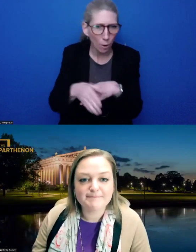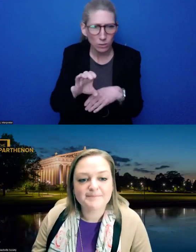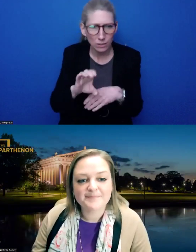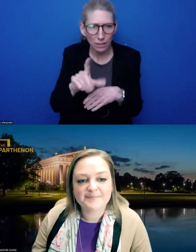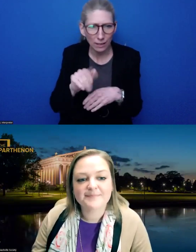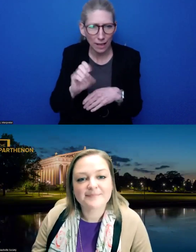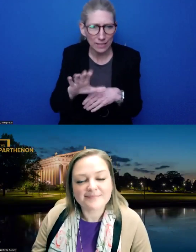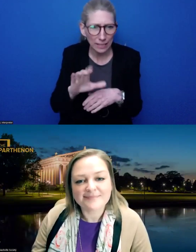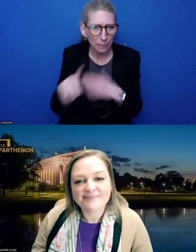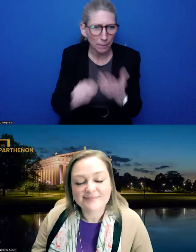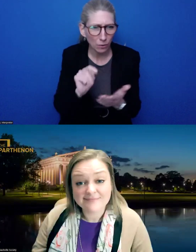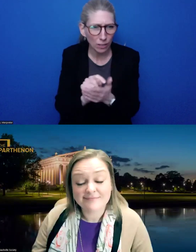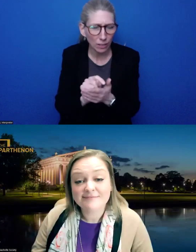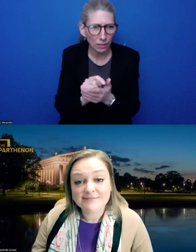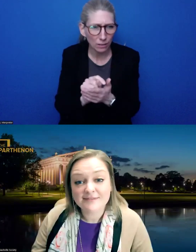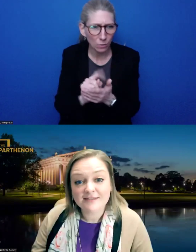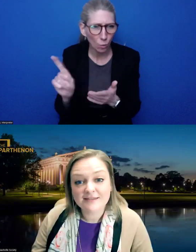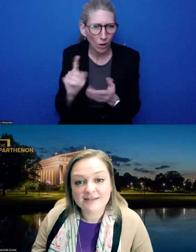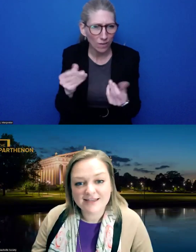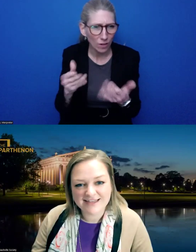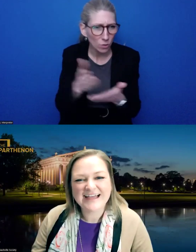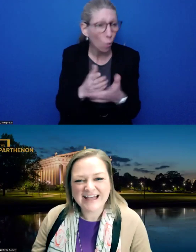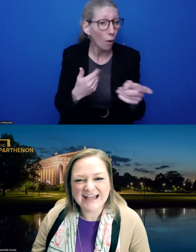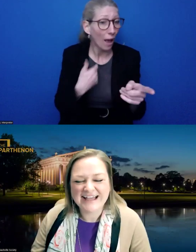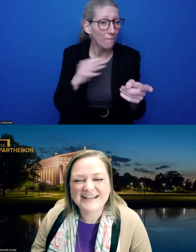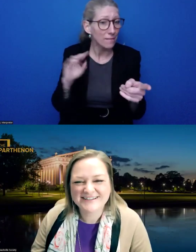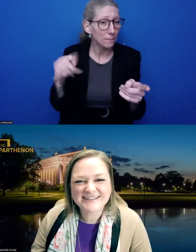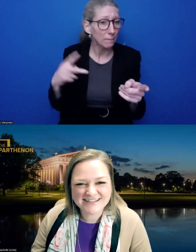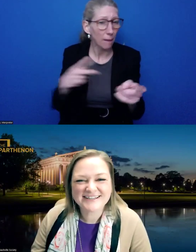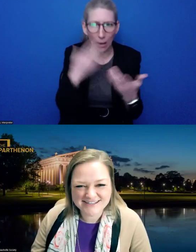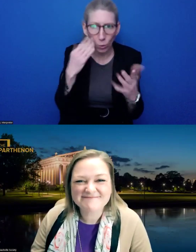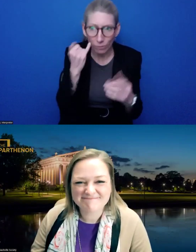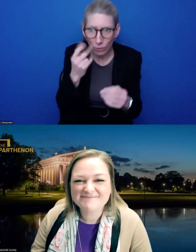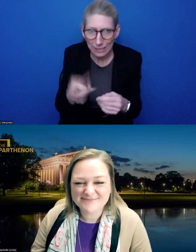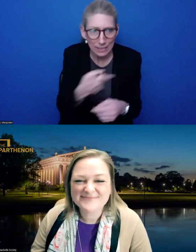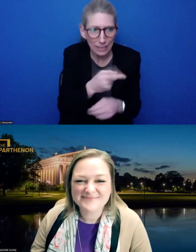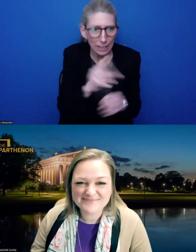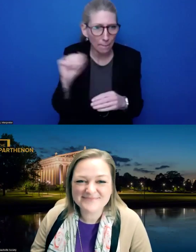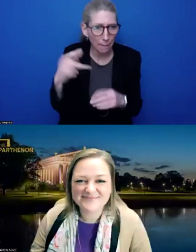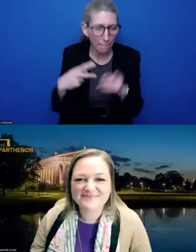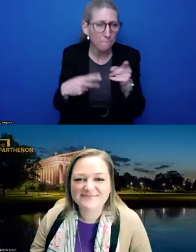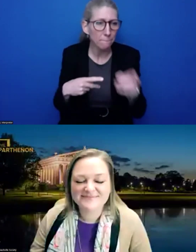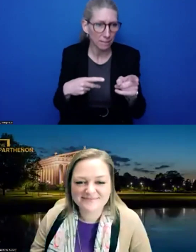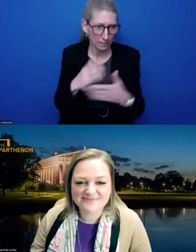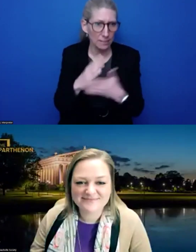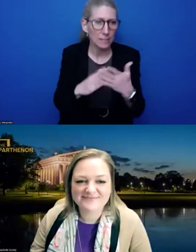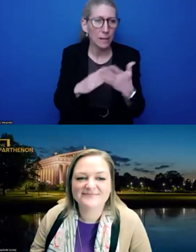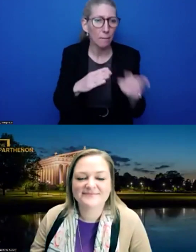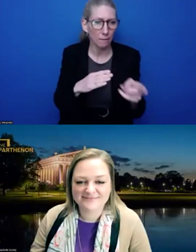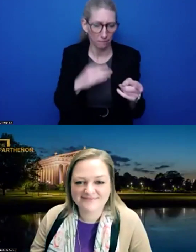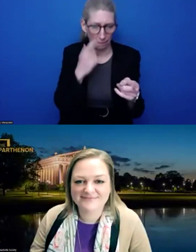period? Oh, I think I have this map. No, I know. I don't know if you can see, but this is some of the points.